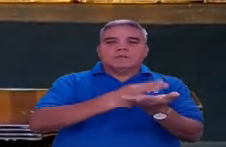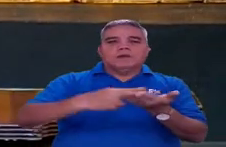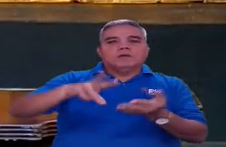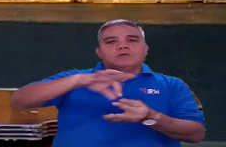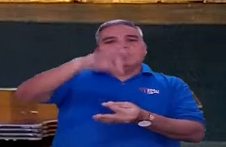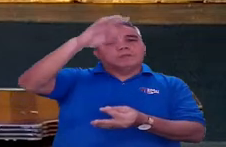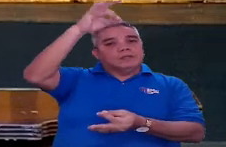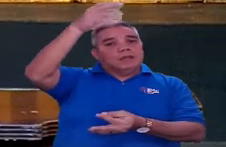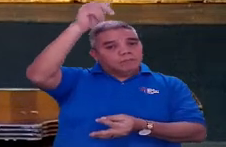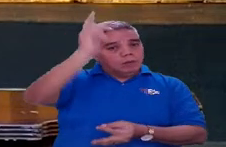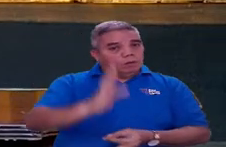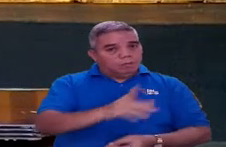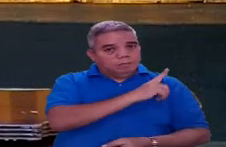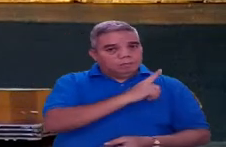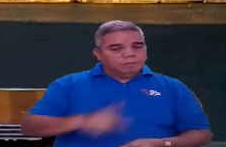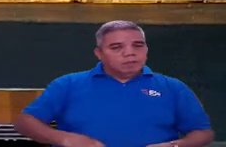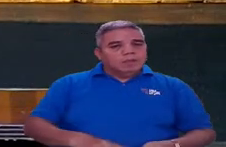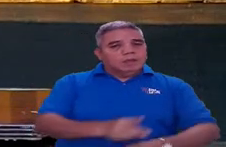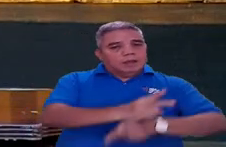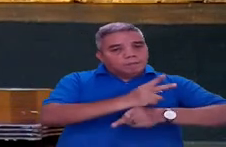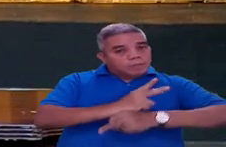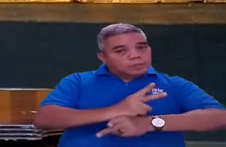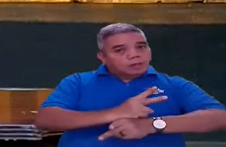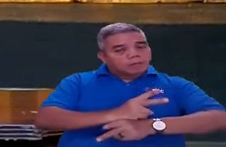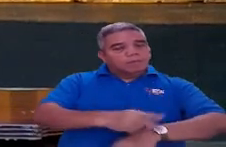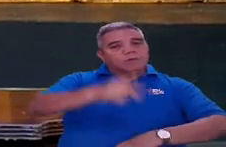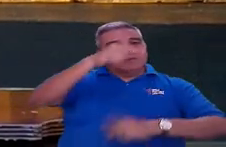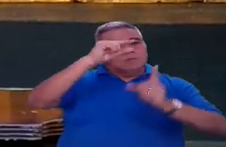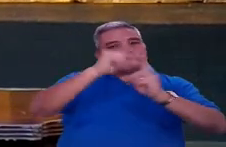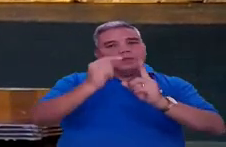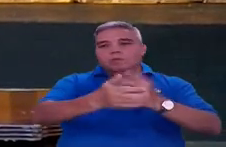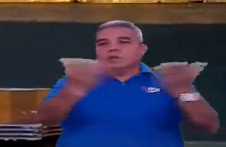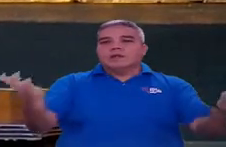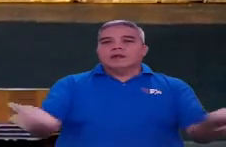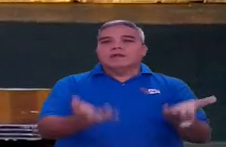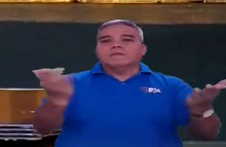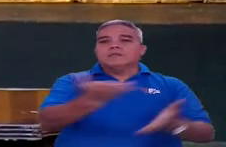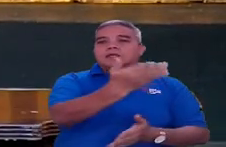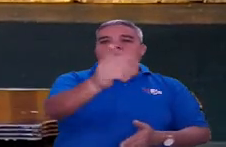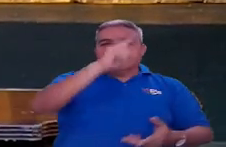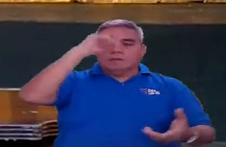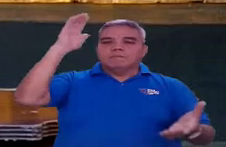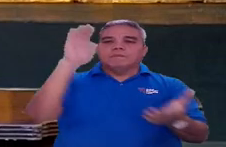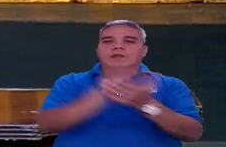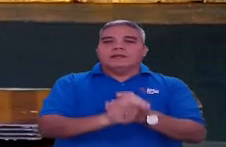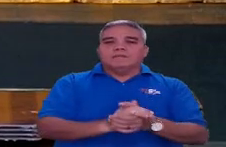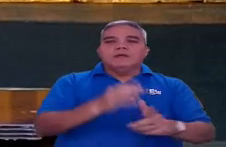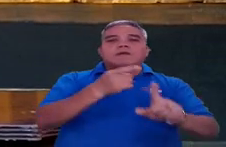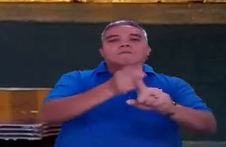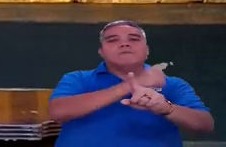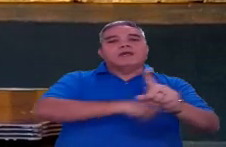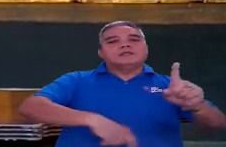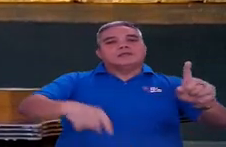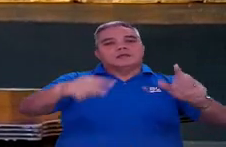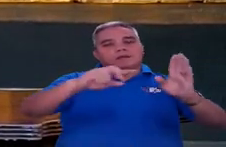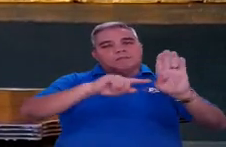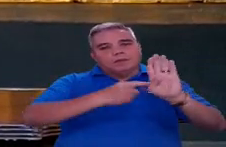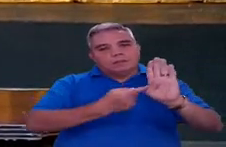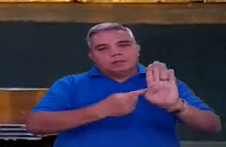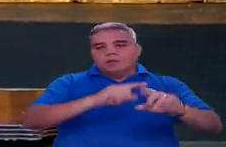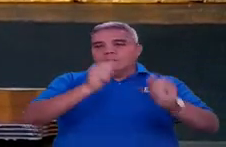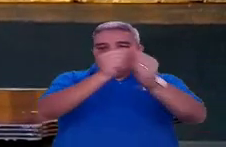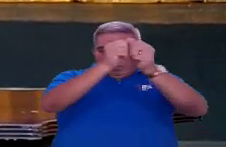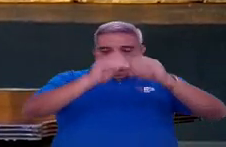of the Lord and in the preserved Word of God, where everything that we believe is based upon. Without